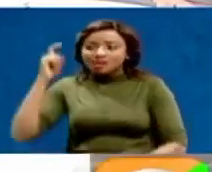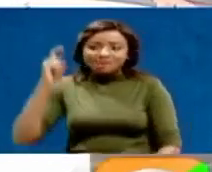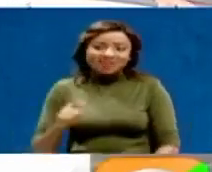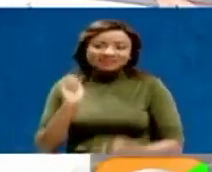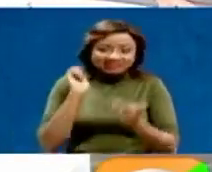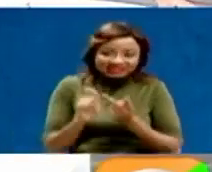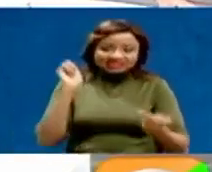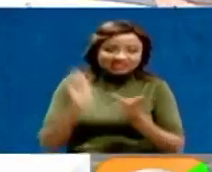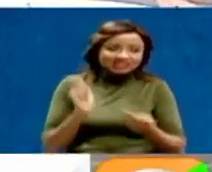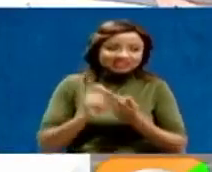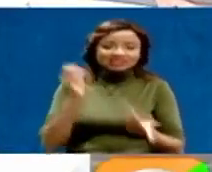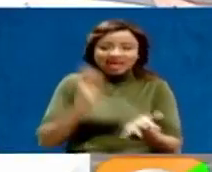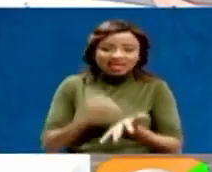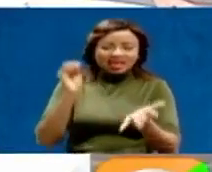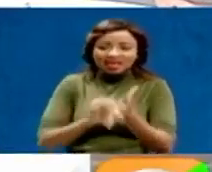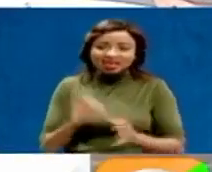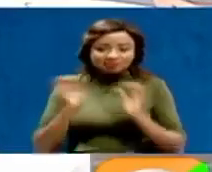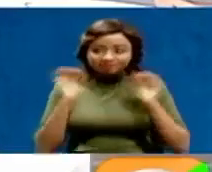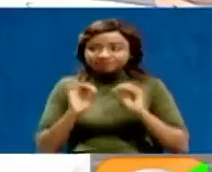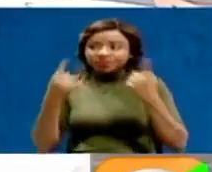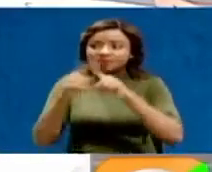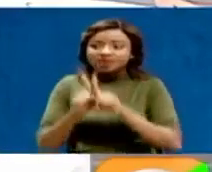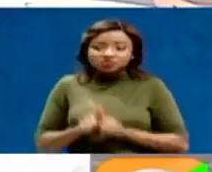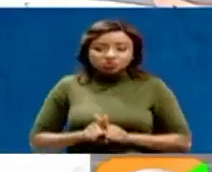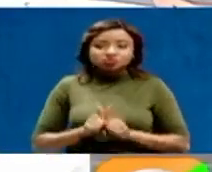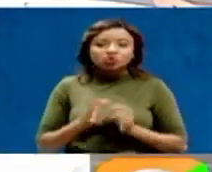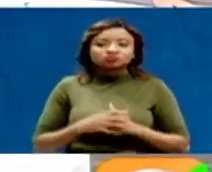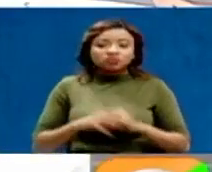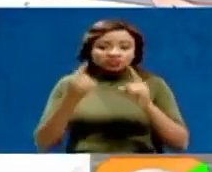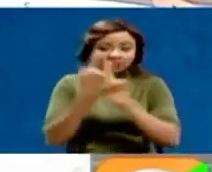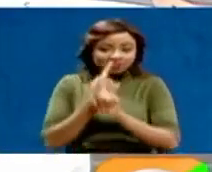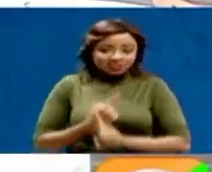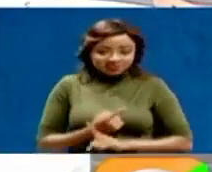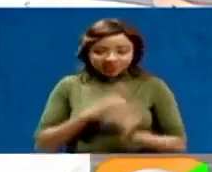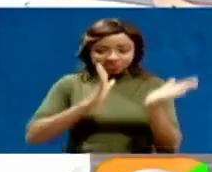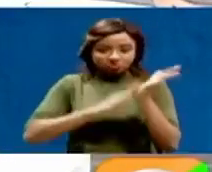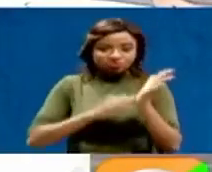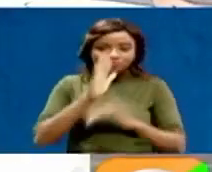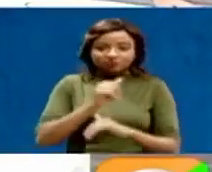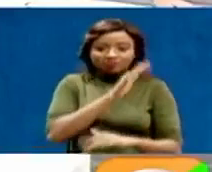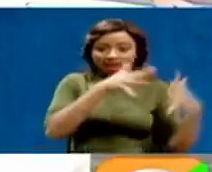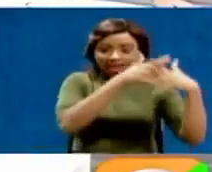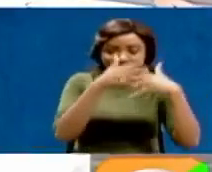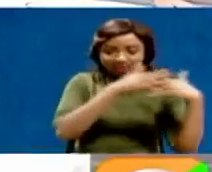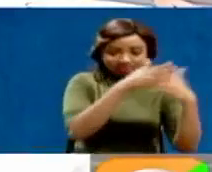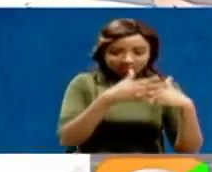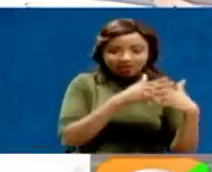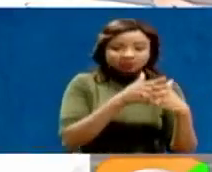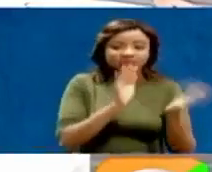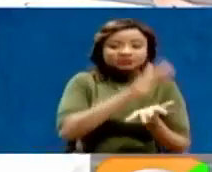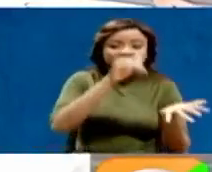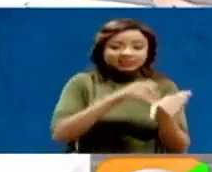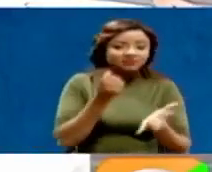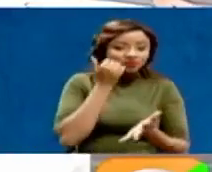do further tests? Well, according to recommendations presented by America's Center for Disease Control and Prevention in